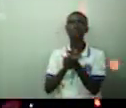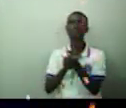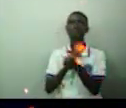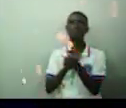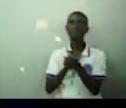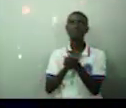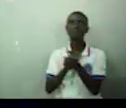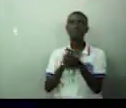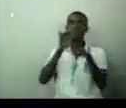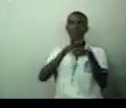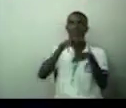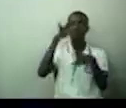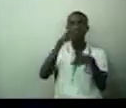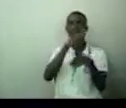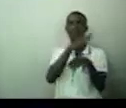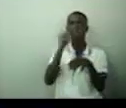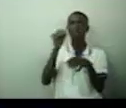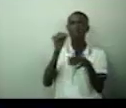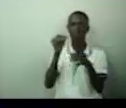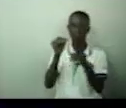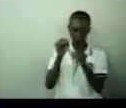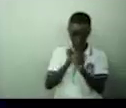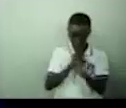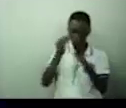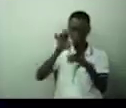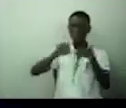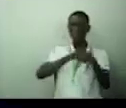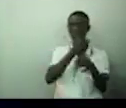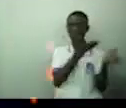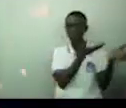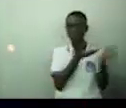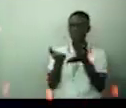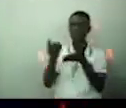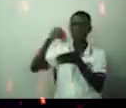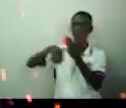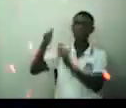The glory and the splendor of the nations will be brought